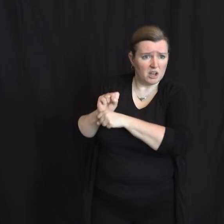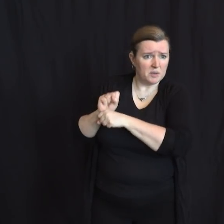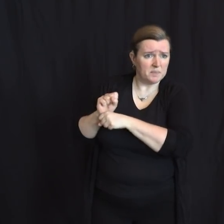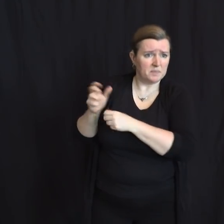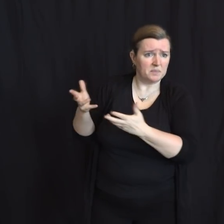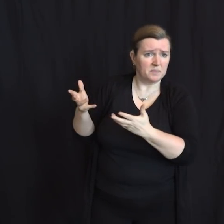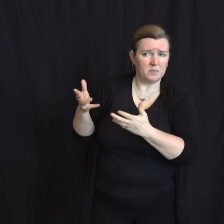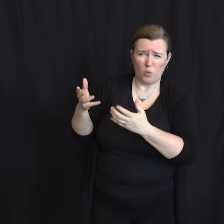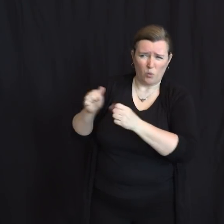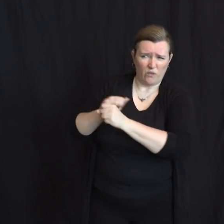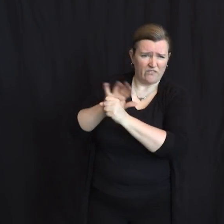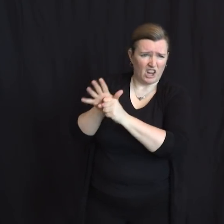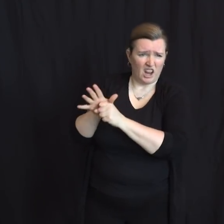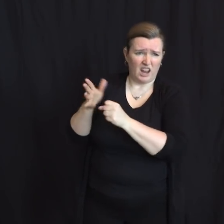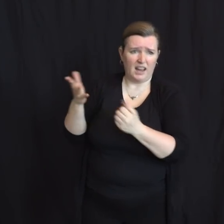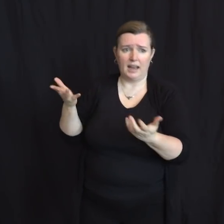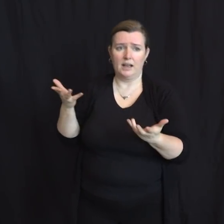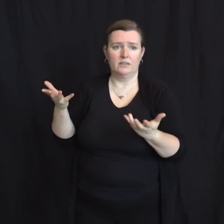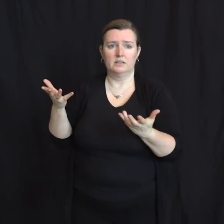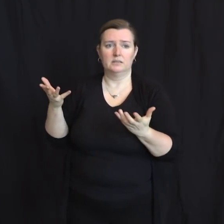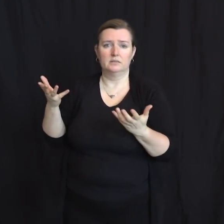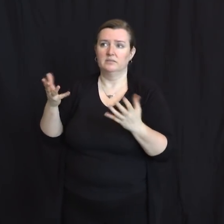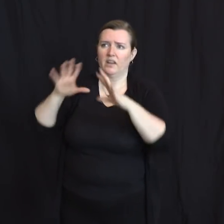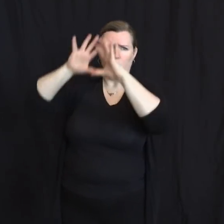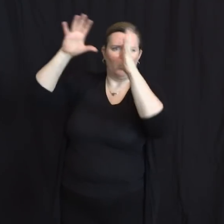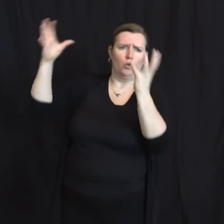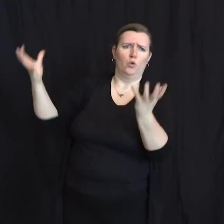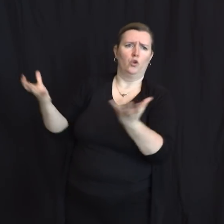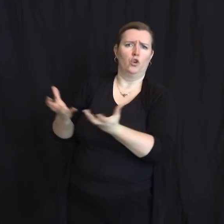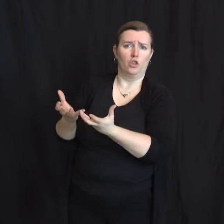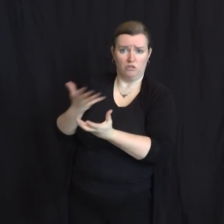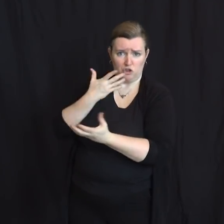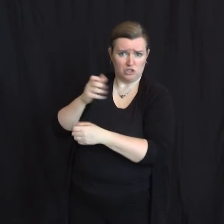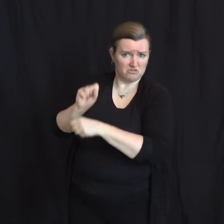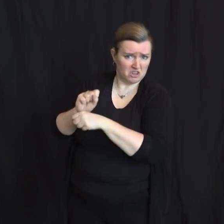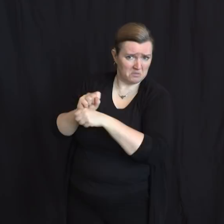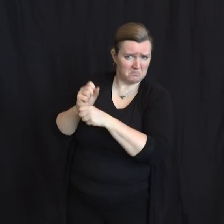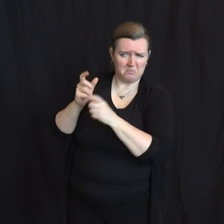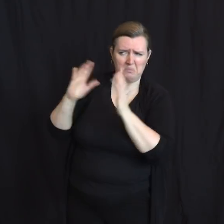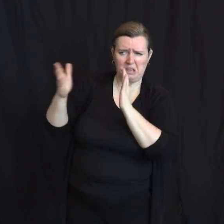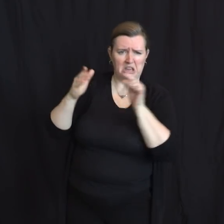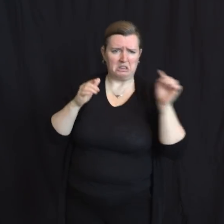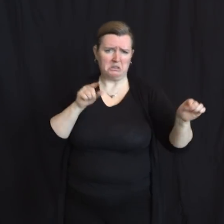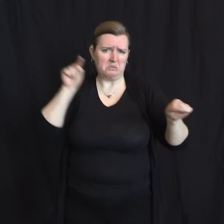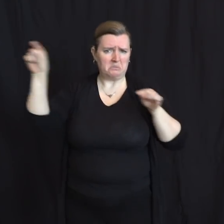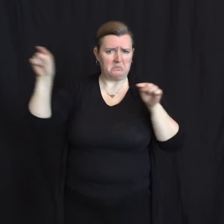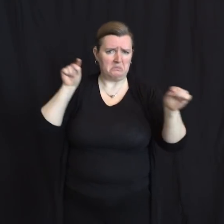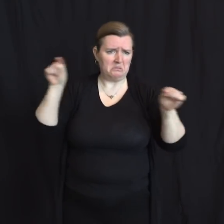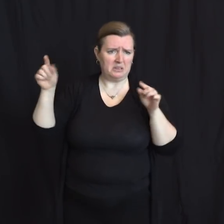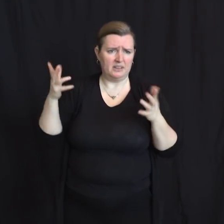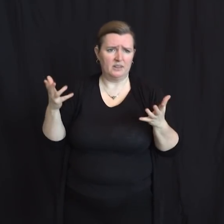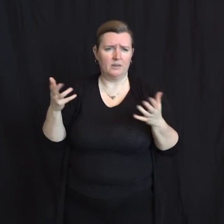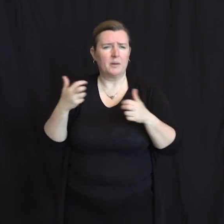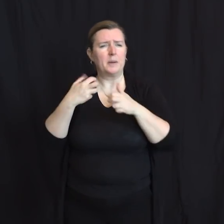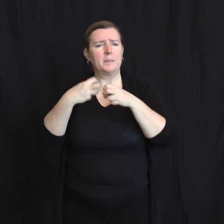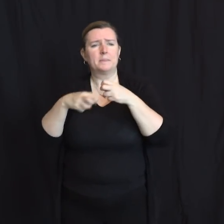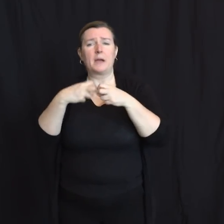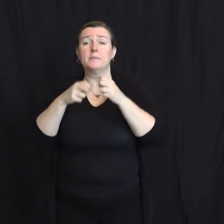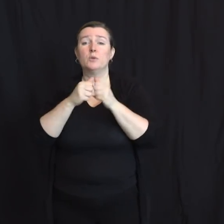COVID-19 reality that we're now all in? We've talked a lot about the problem with